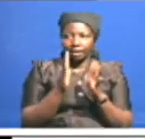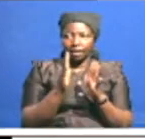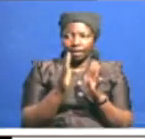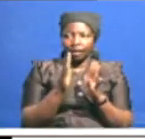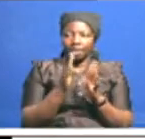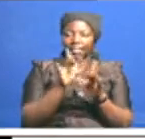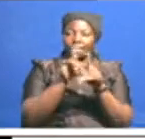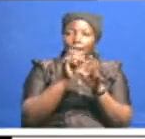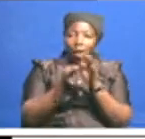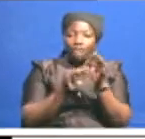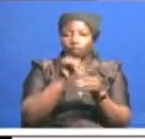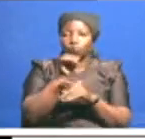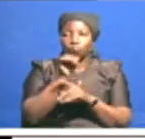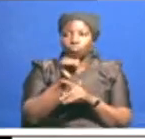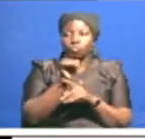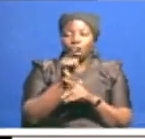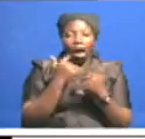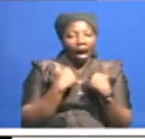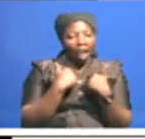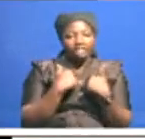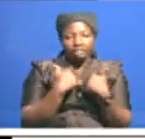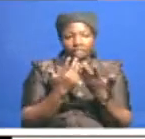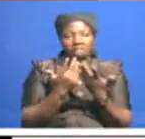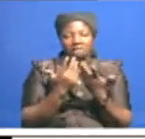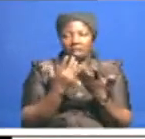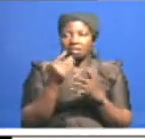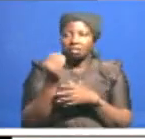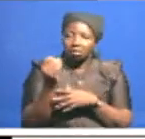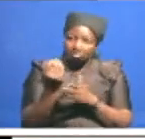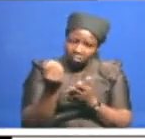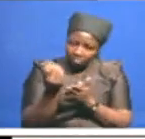even if you are not, even if you don't have a salary job,